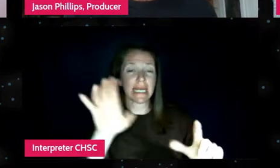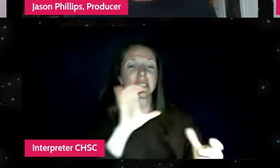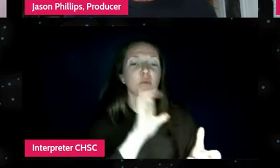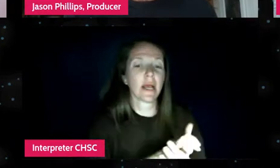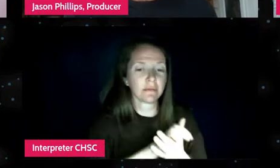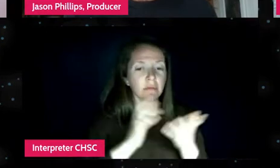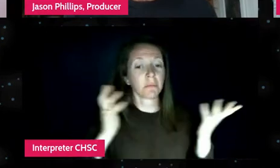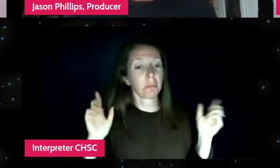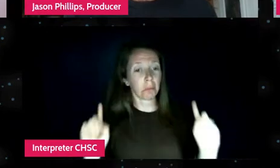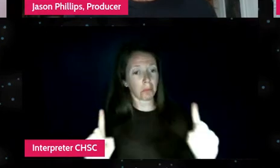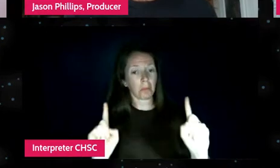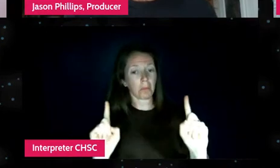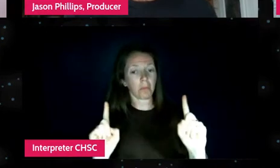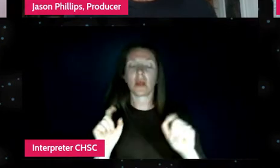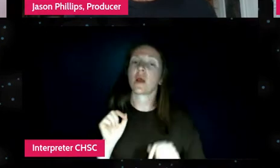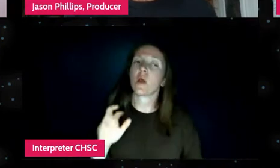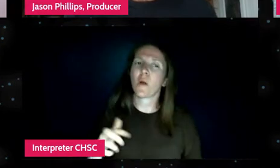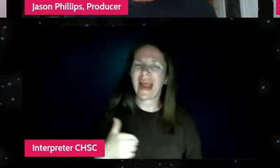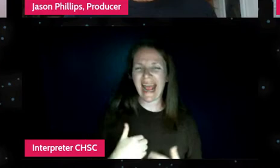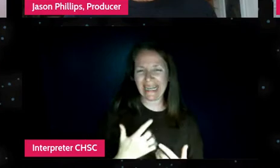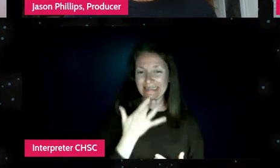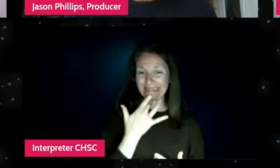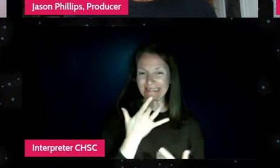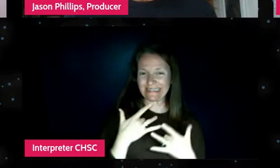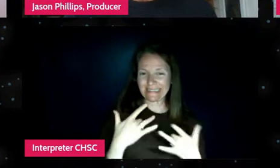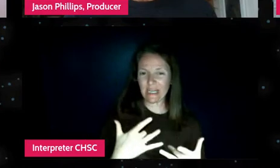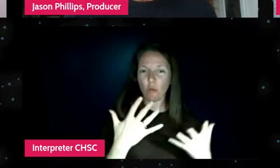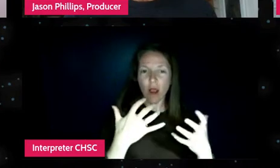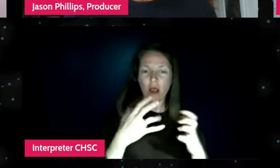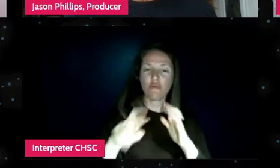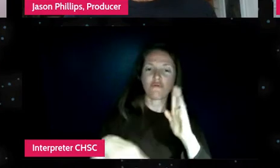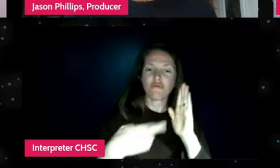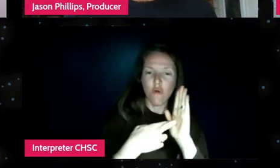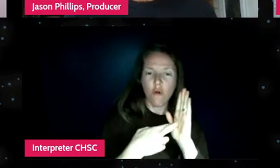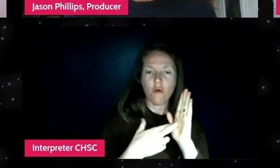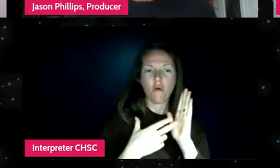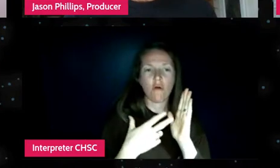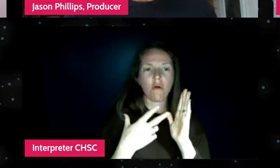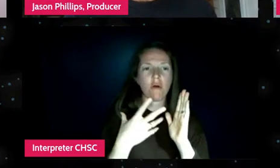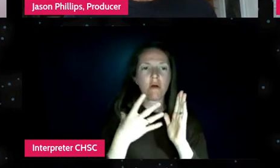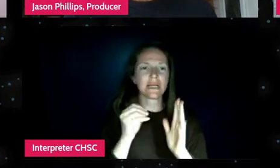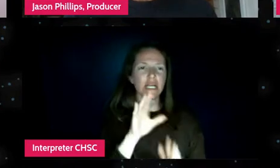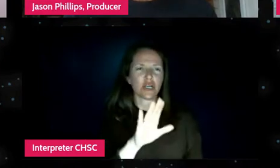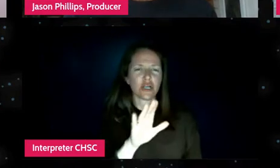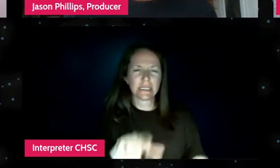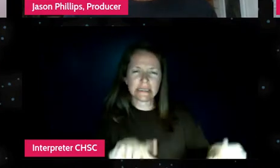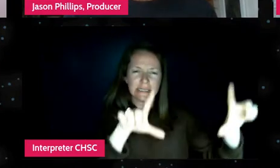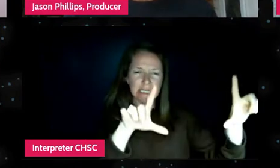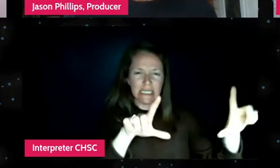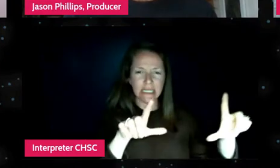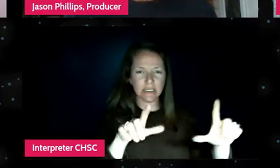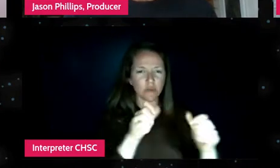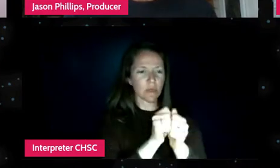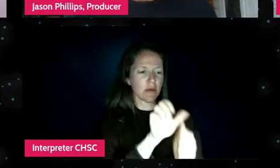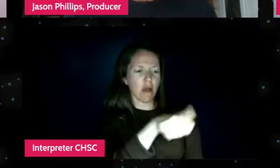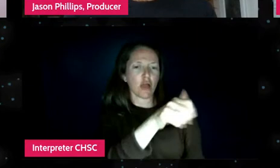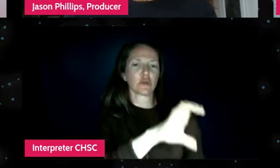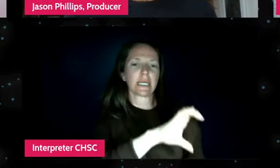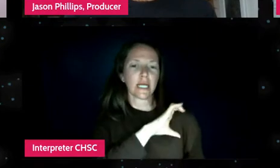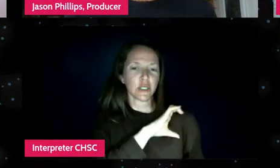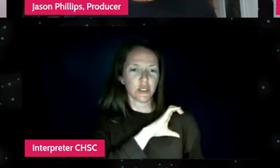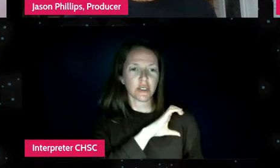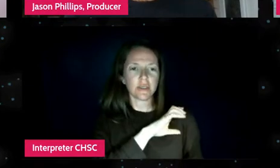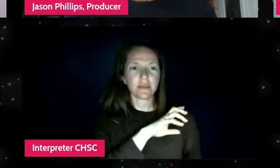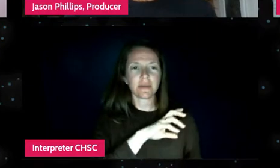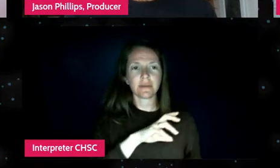or I gravitated more towards Rose and her scenes and some of the other characters.